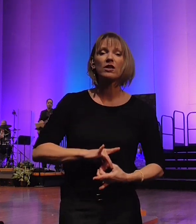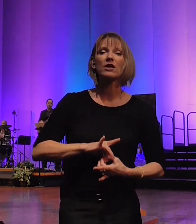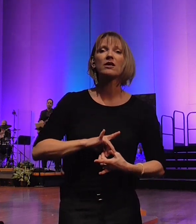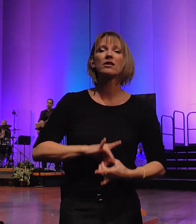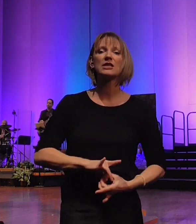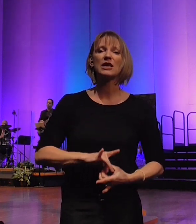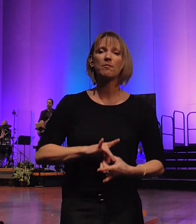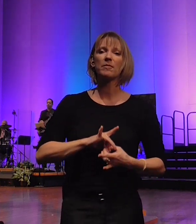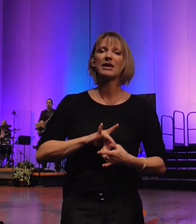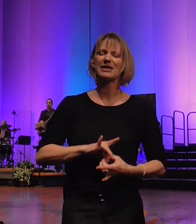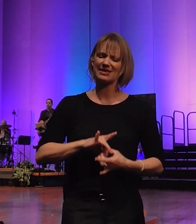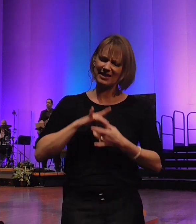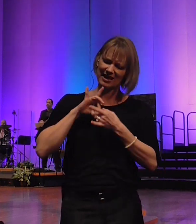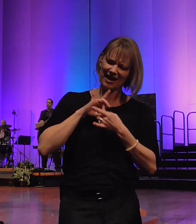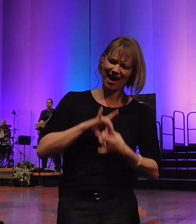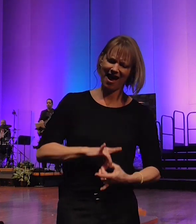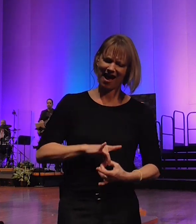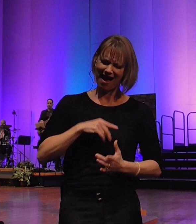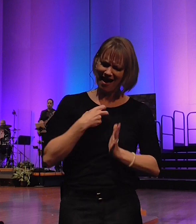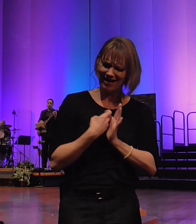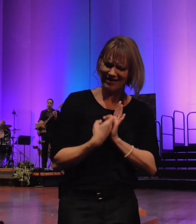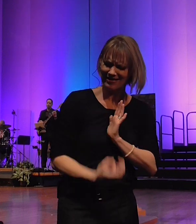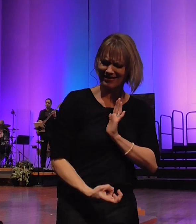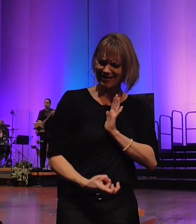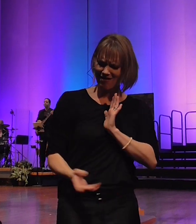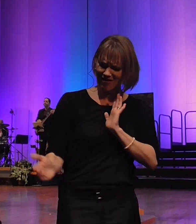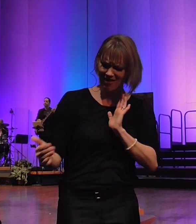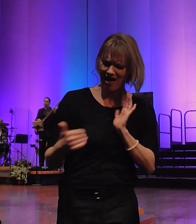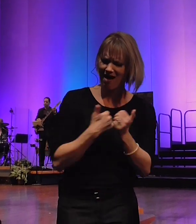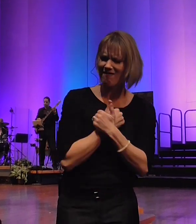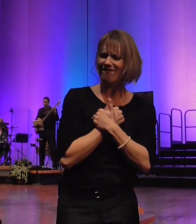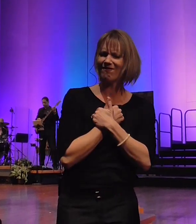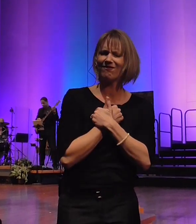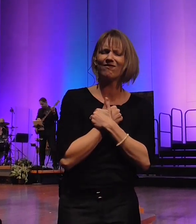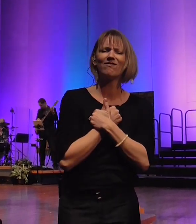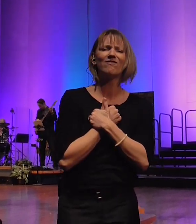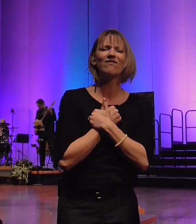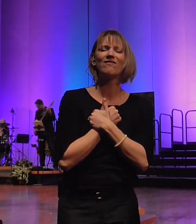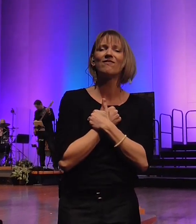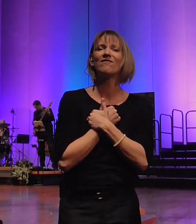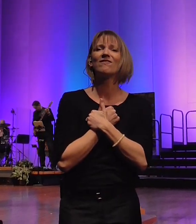to the deepest kind of love,